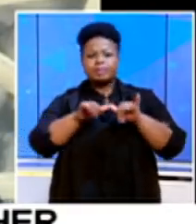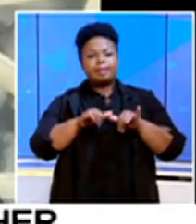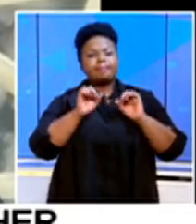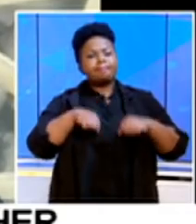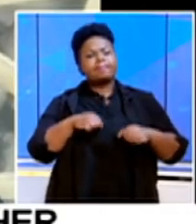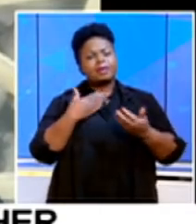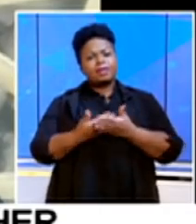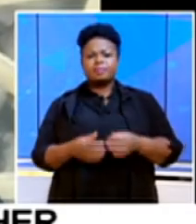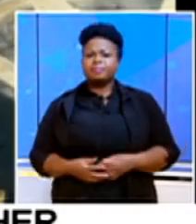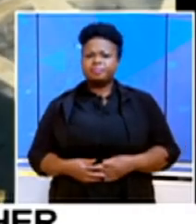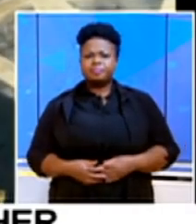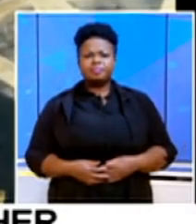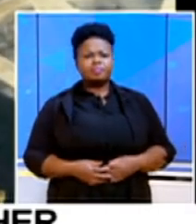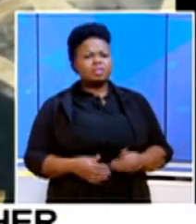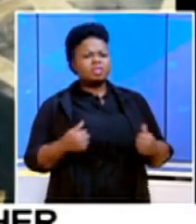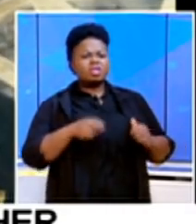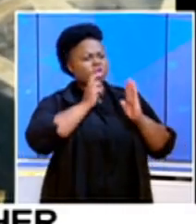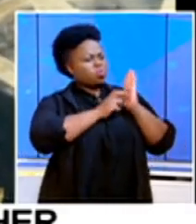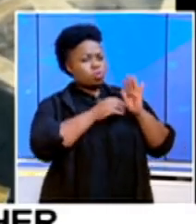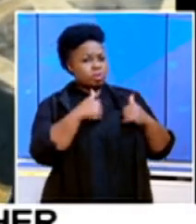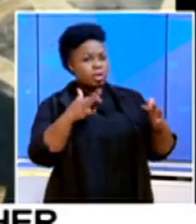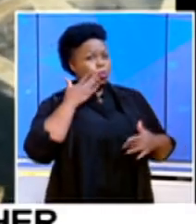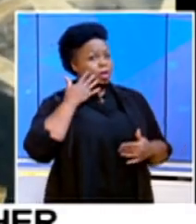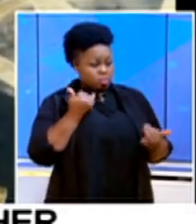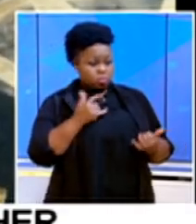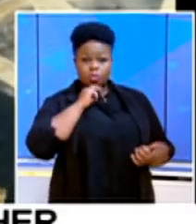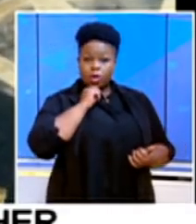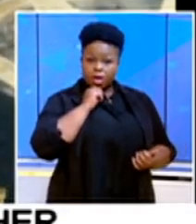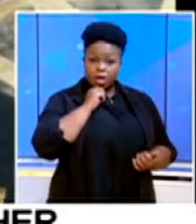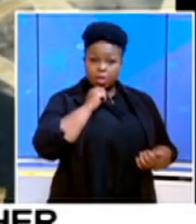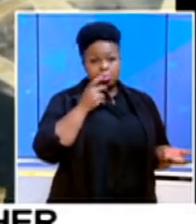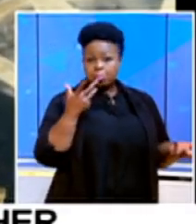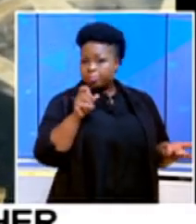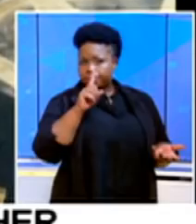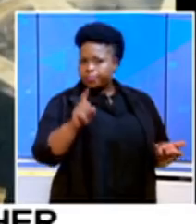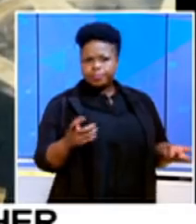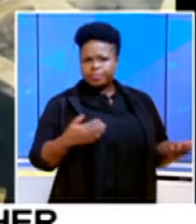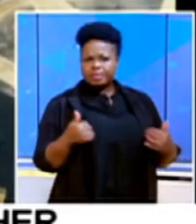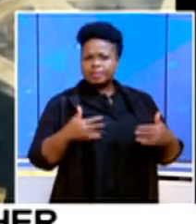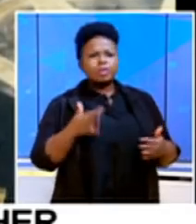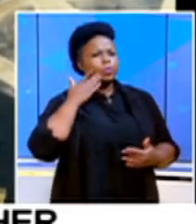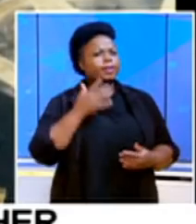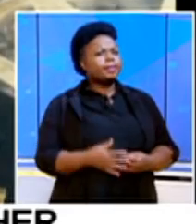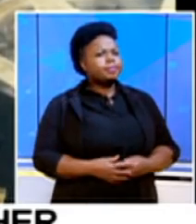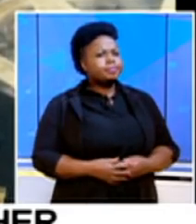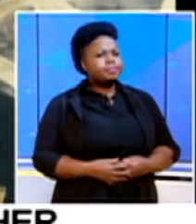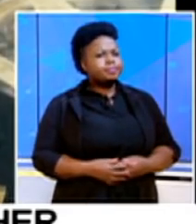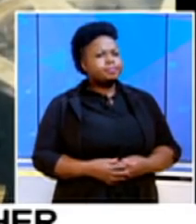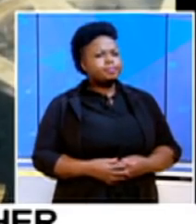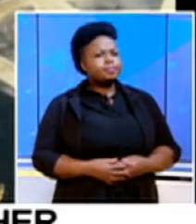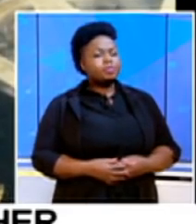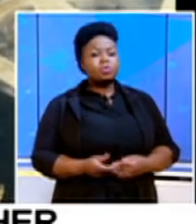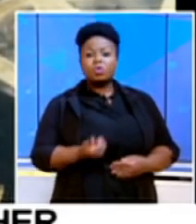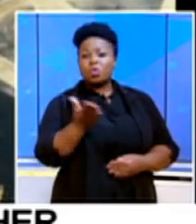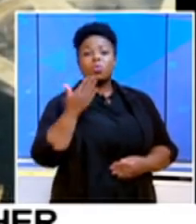consistency. But when does the rule take effect, Mr. Mabe? Does it start this morning? Or when does it actually start?